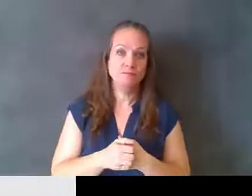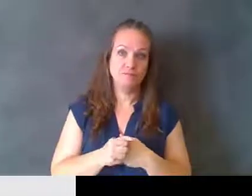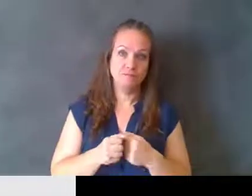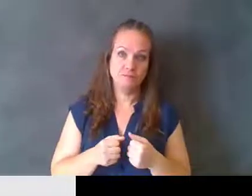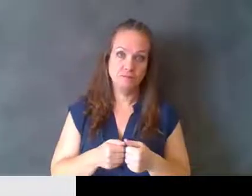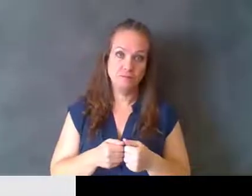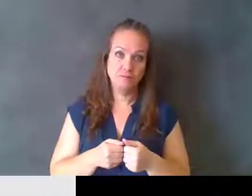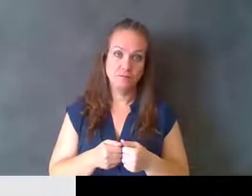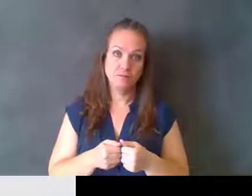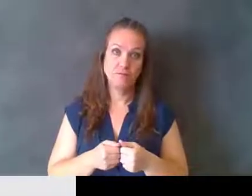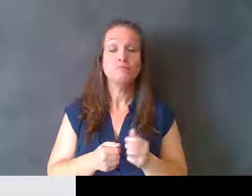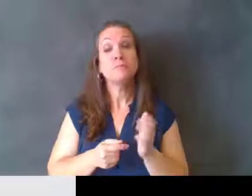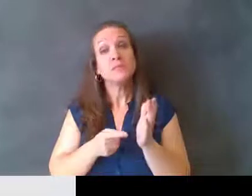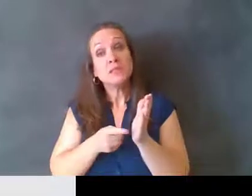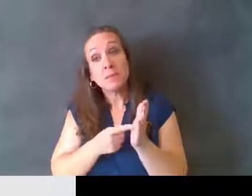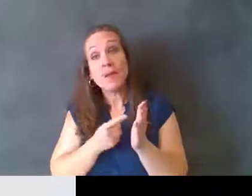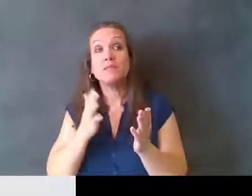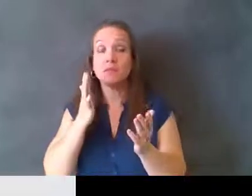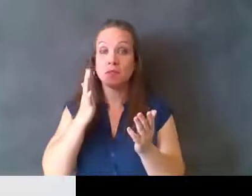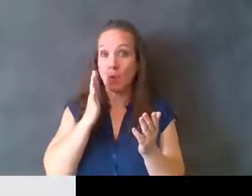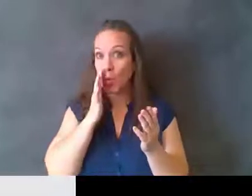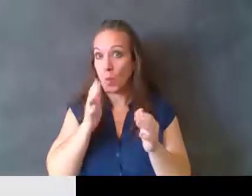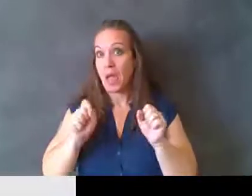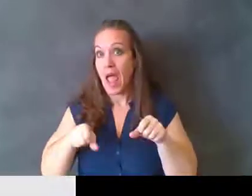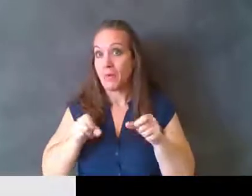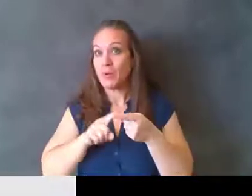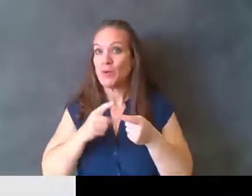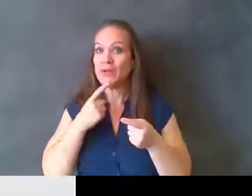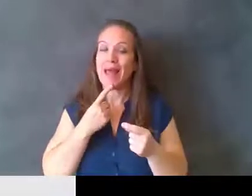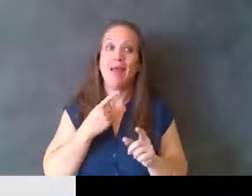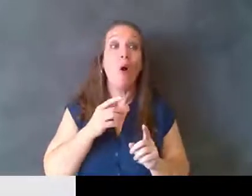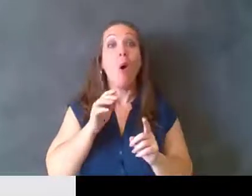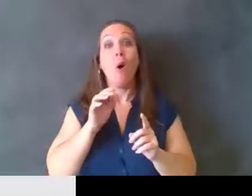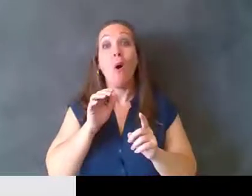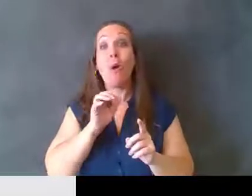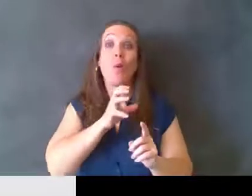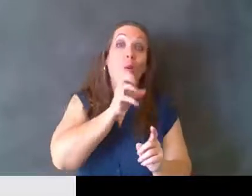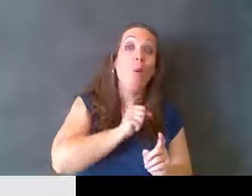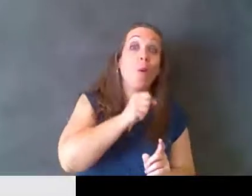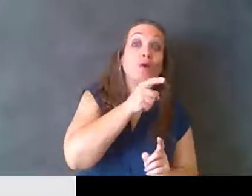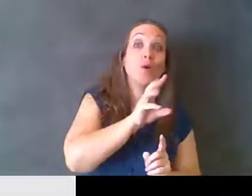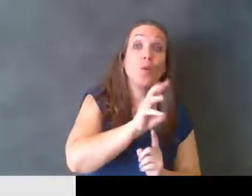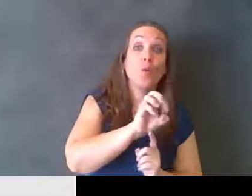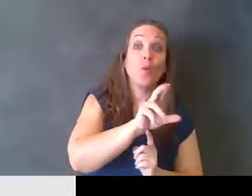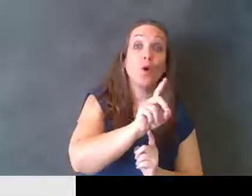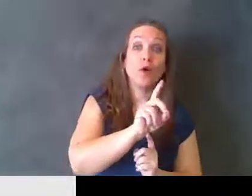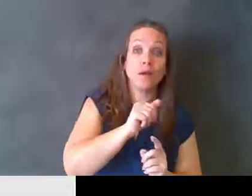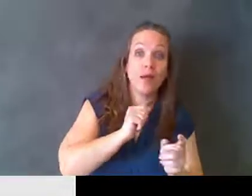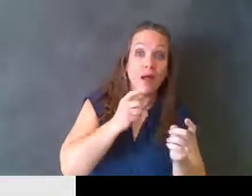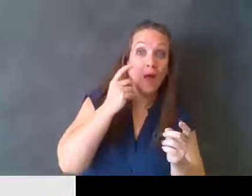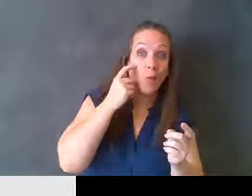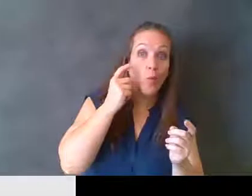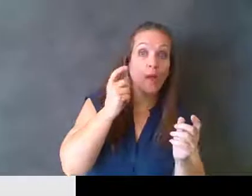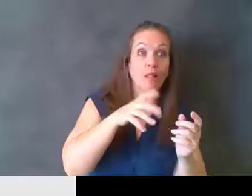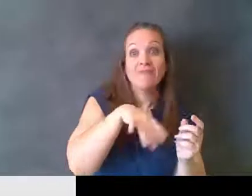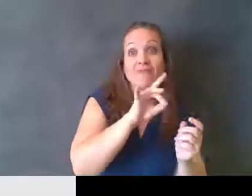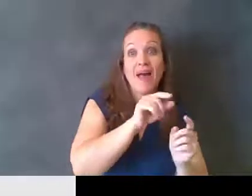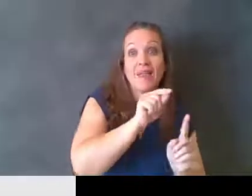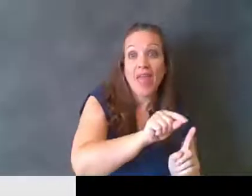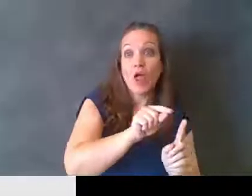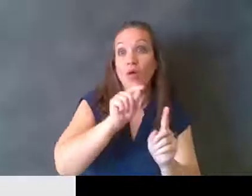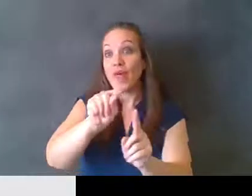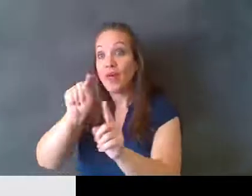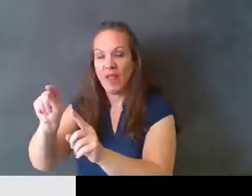might find a similar feature on an older version of Word. But just know, in order to provide you the best